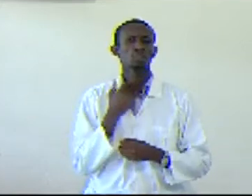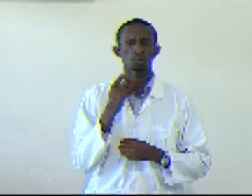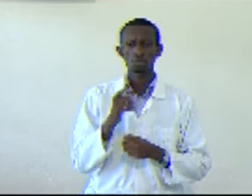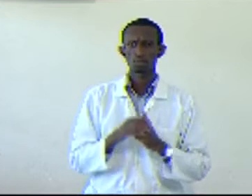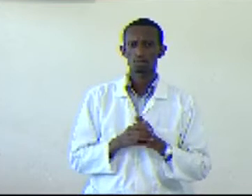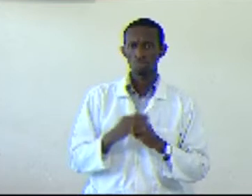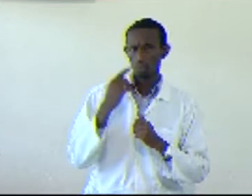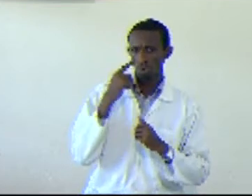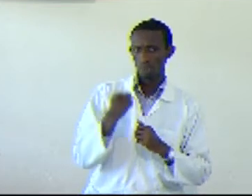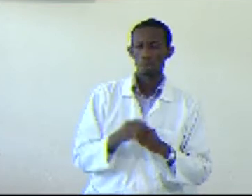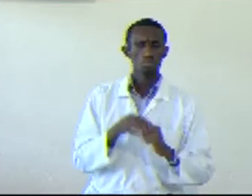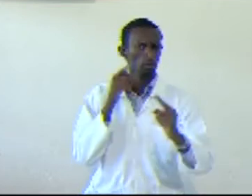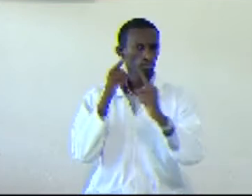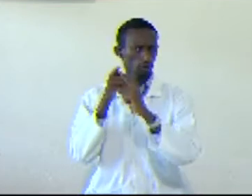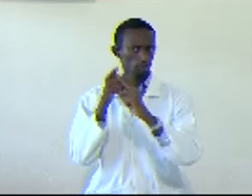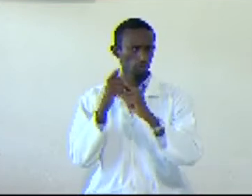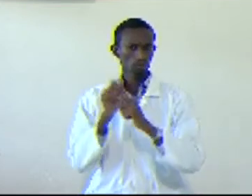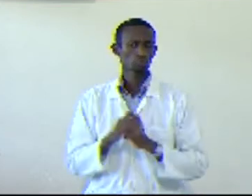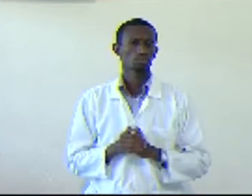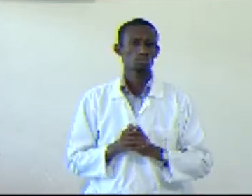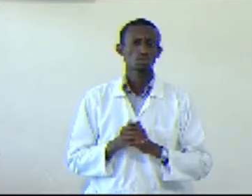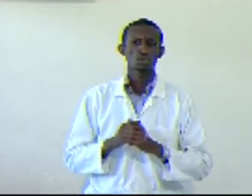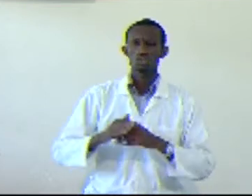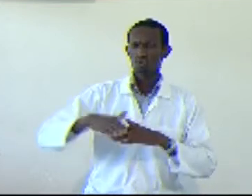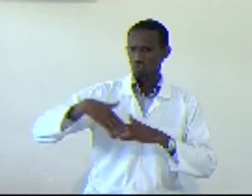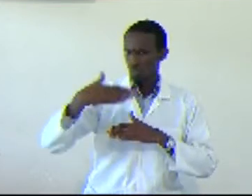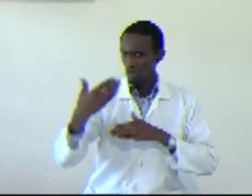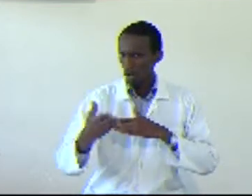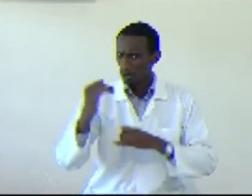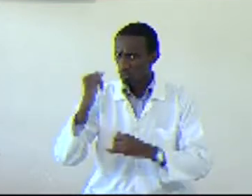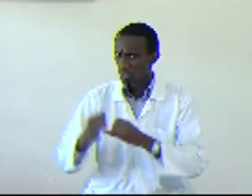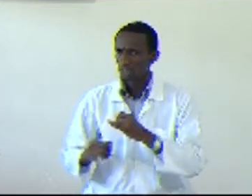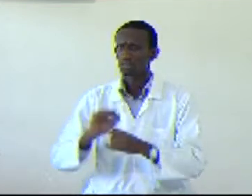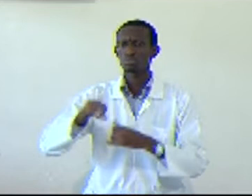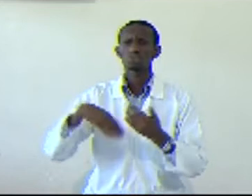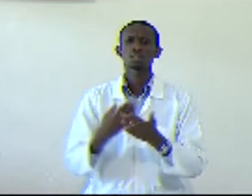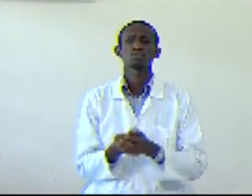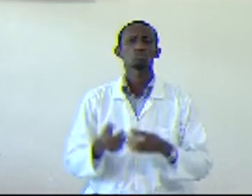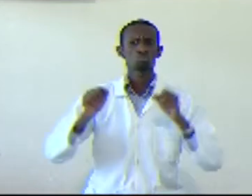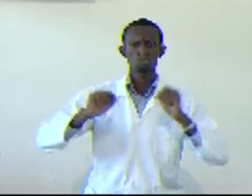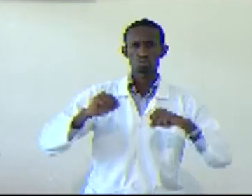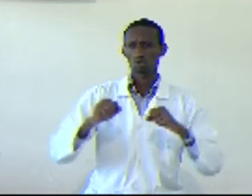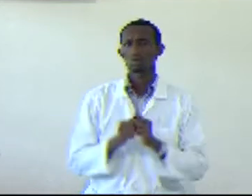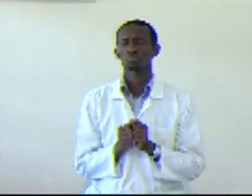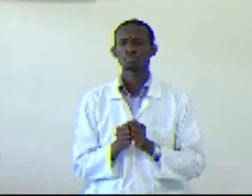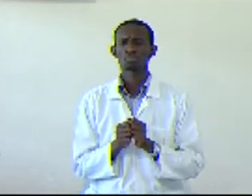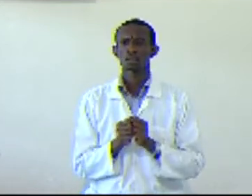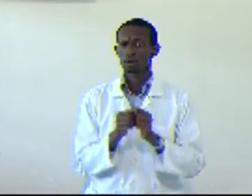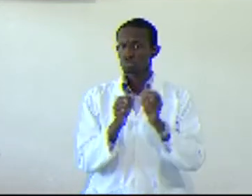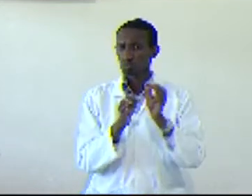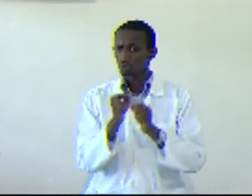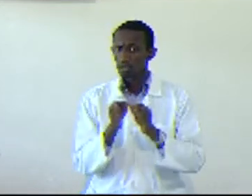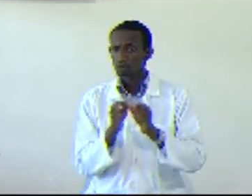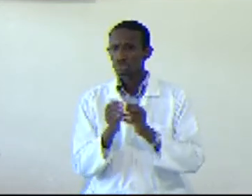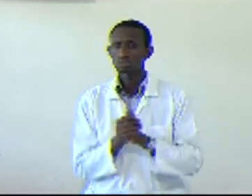this lesson, you should be able to perform an experiment using a simple potentiometer circuit. I think that last lesson